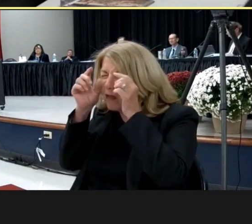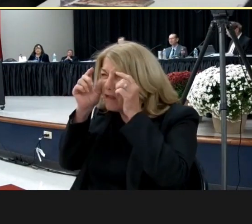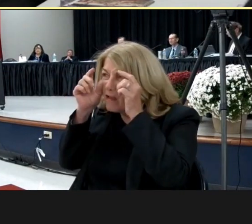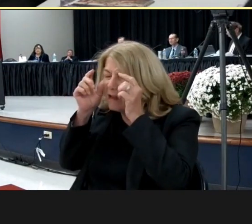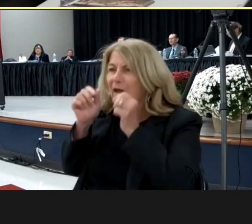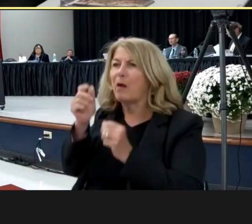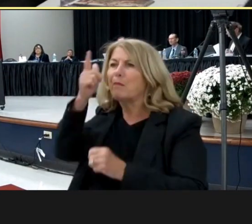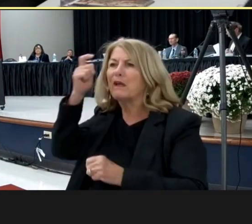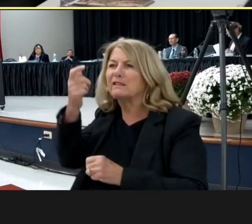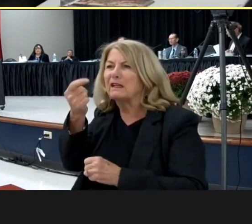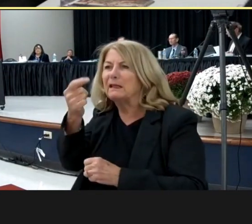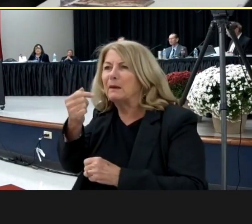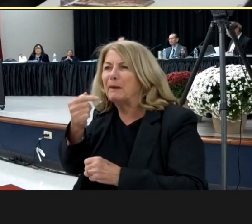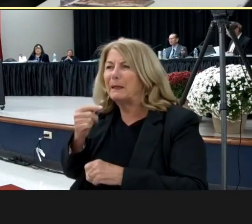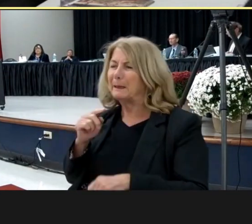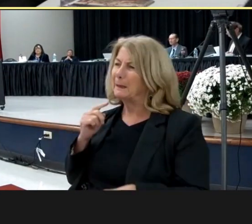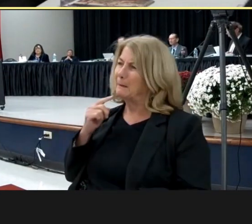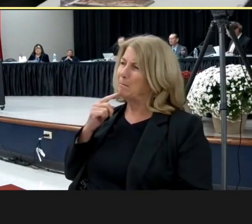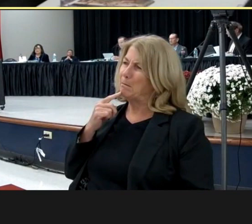because it's a little bittersweet.